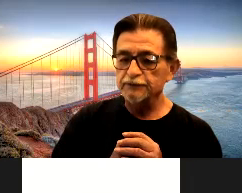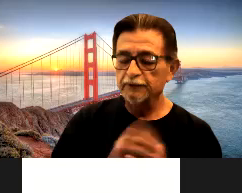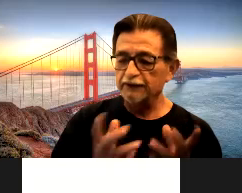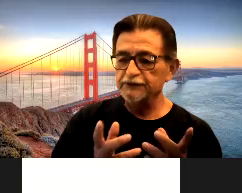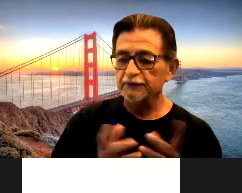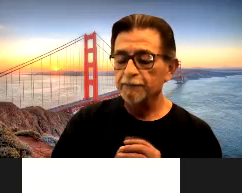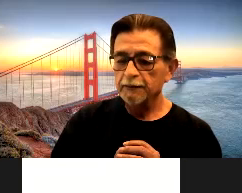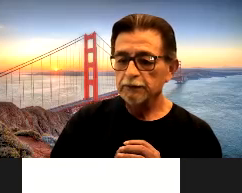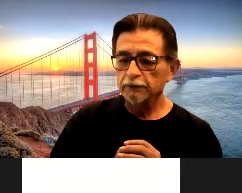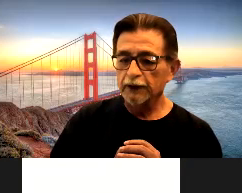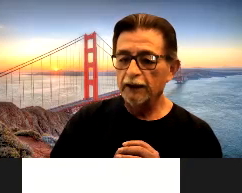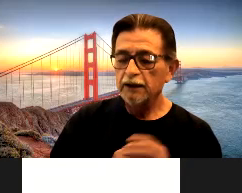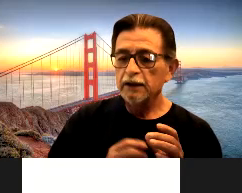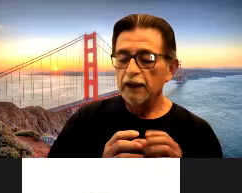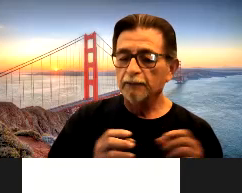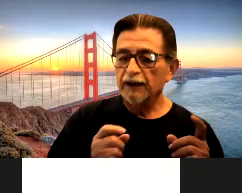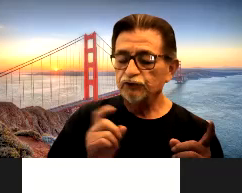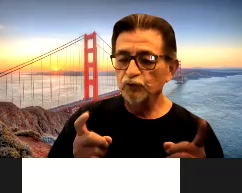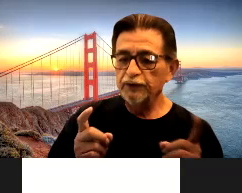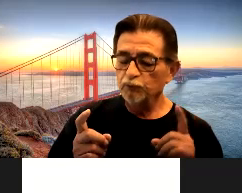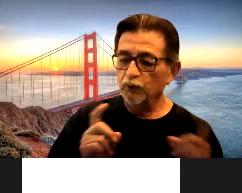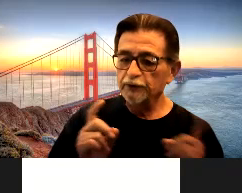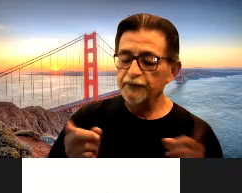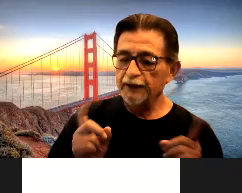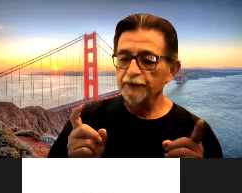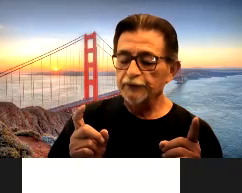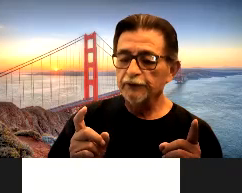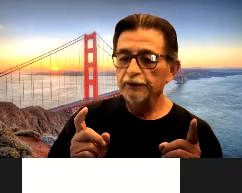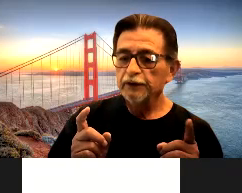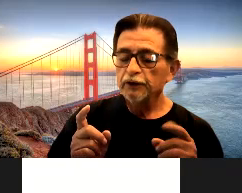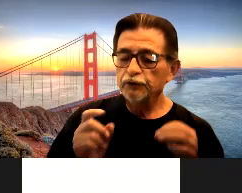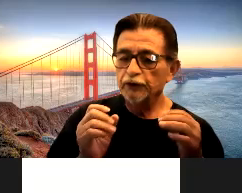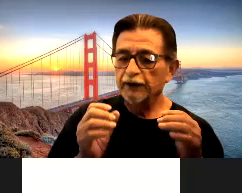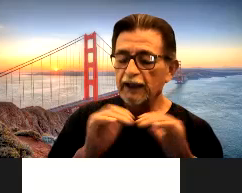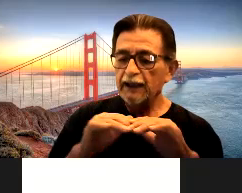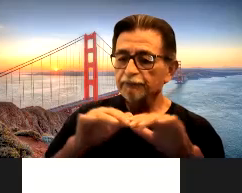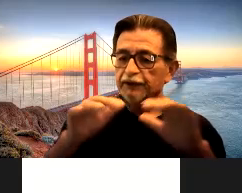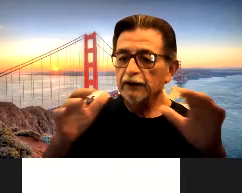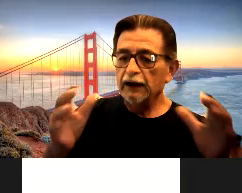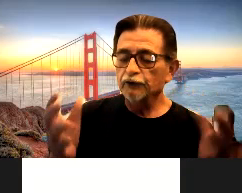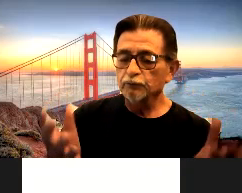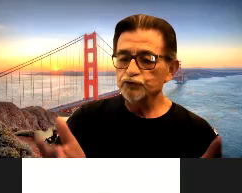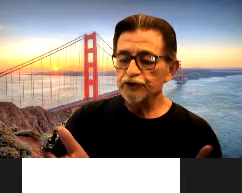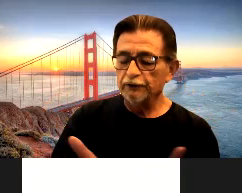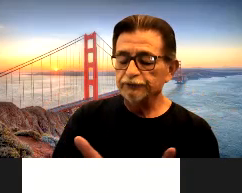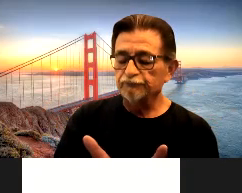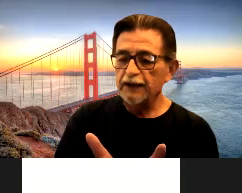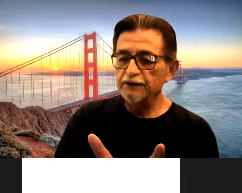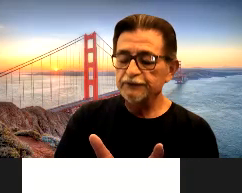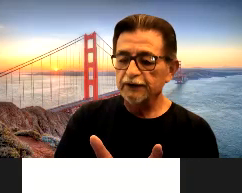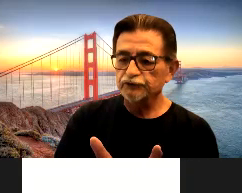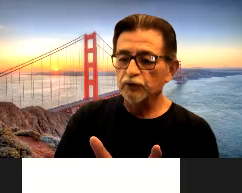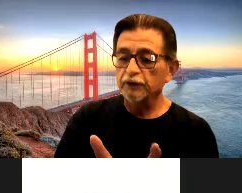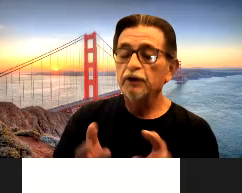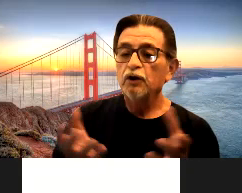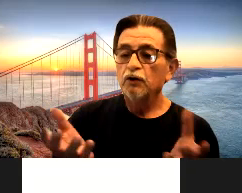electrons. That's it. Okay. And by doing one or the other, you're going to have the outermost shell, the